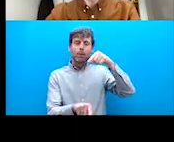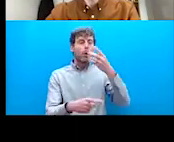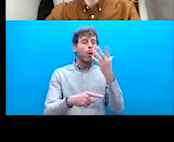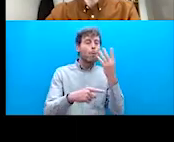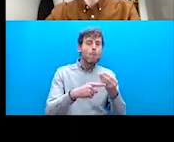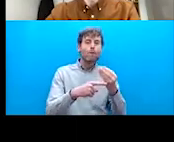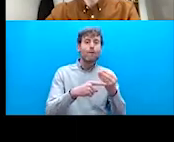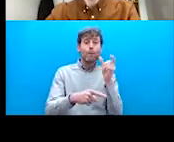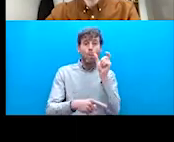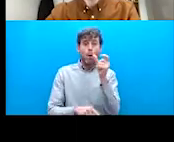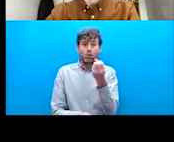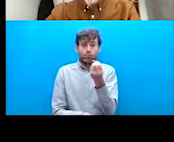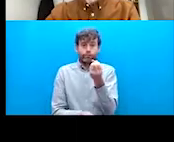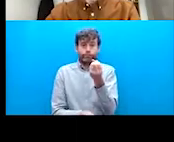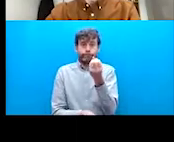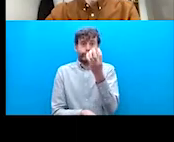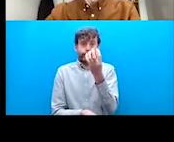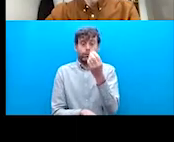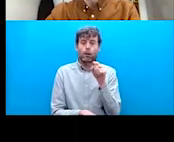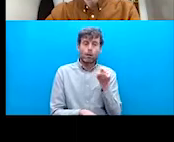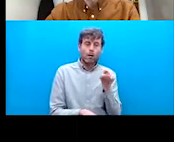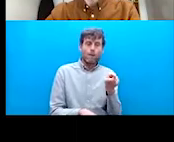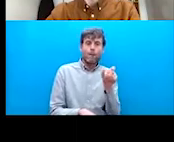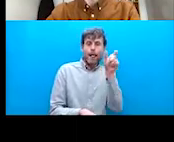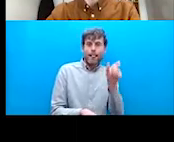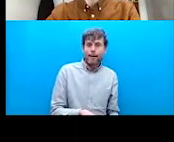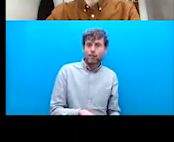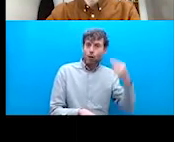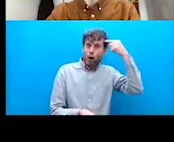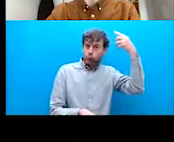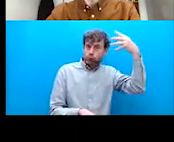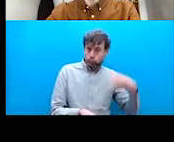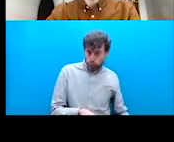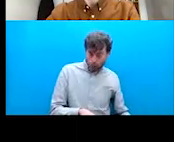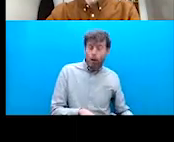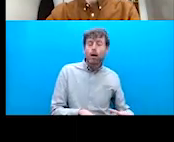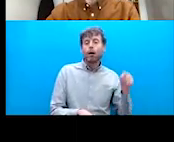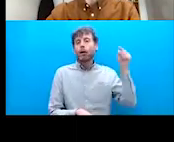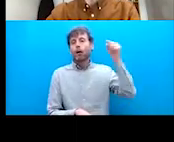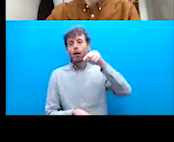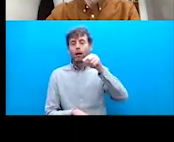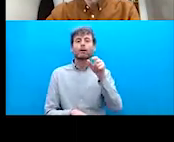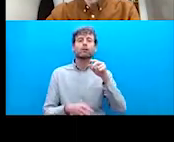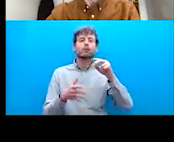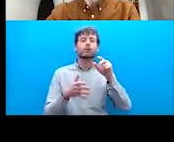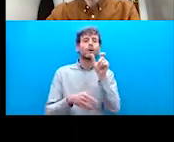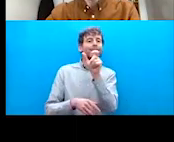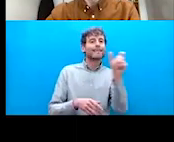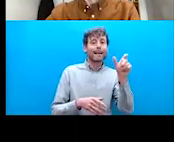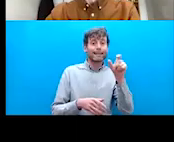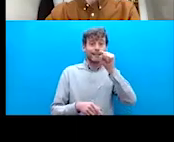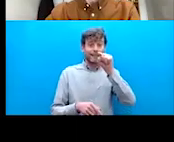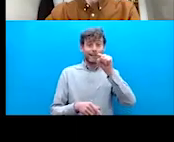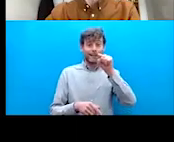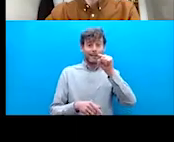will be activated from the lexicon, will be used to expand the syntactic representation S, and then to update the model